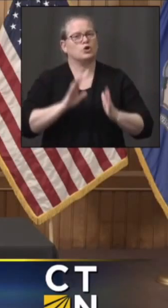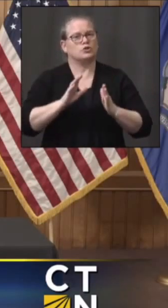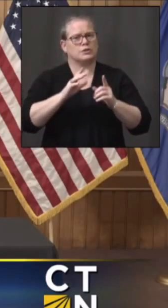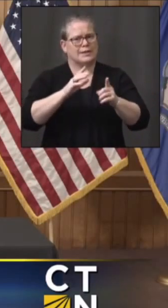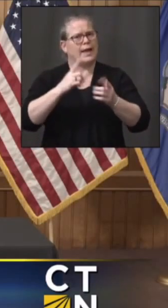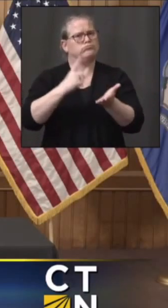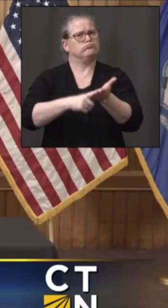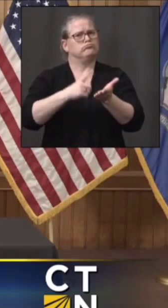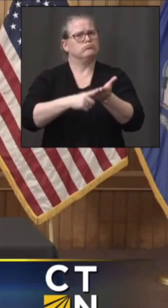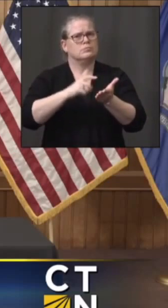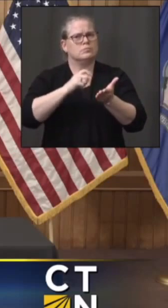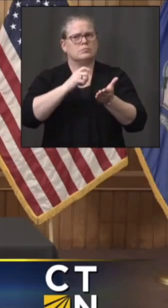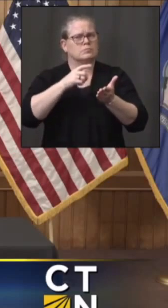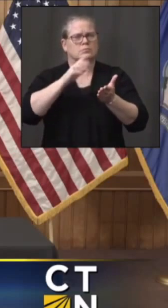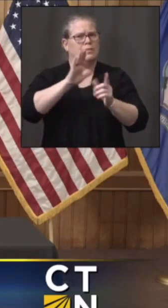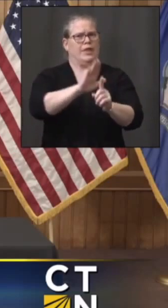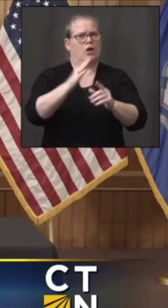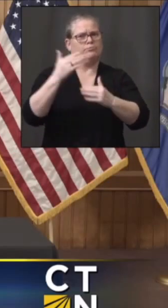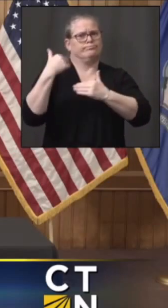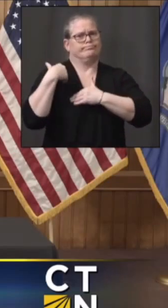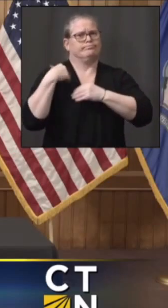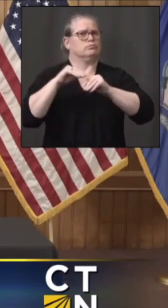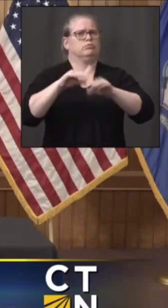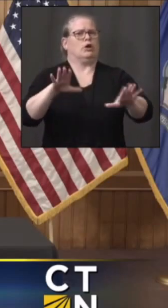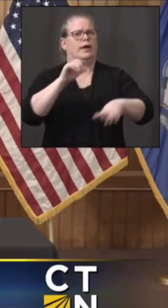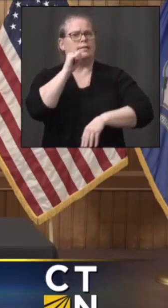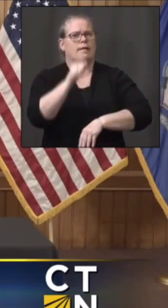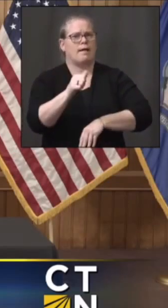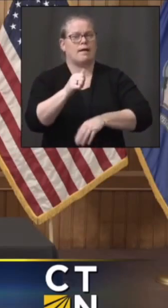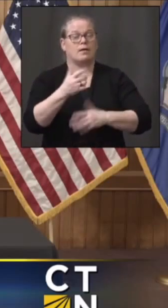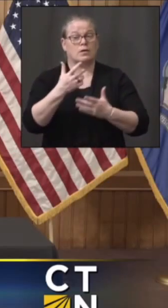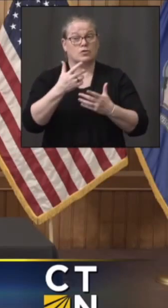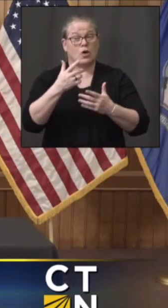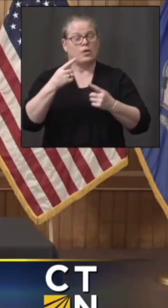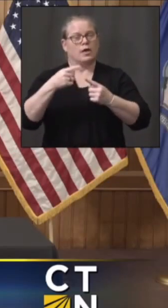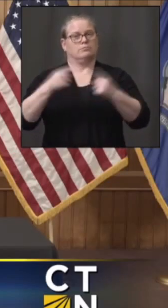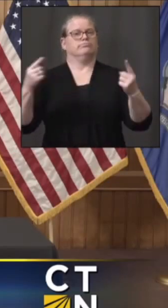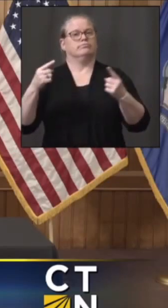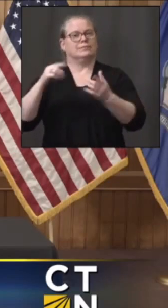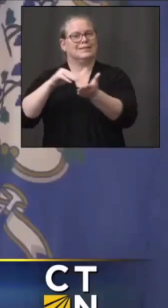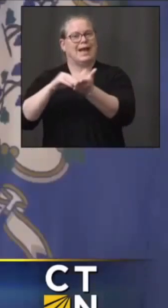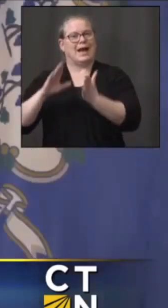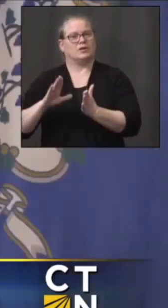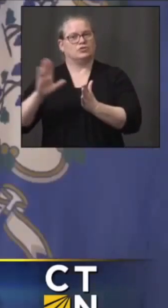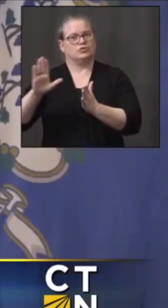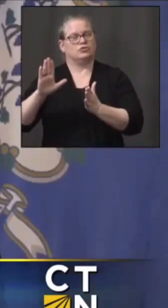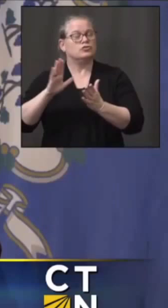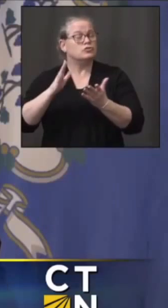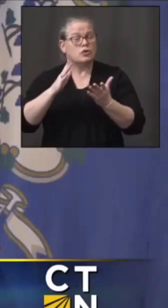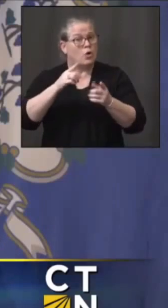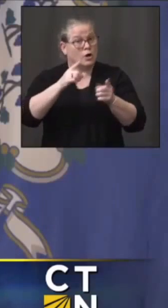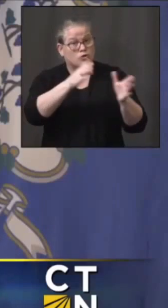this point? And do you maintain that they're not a major source of spread?